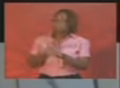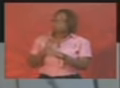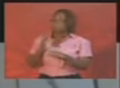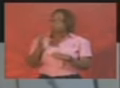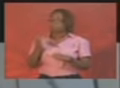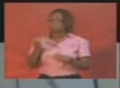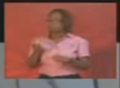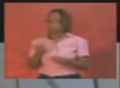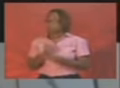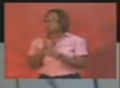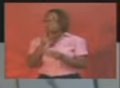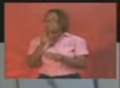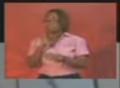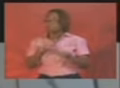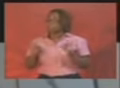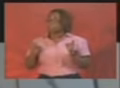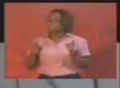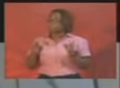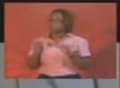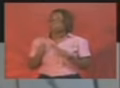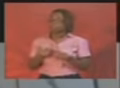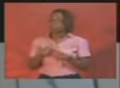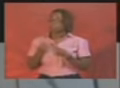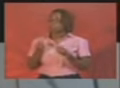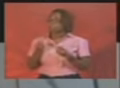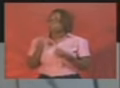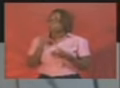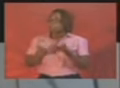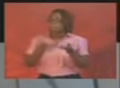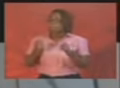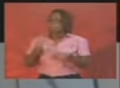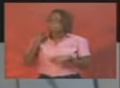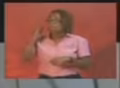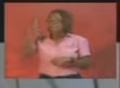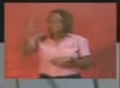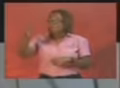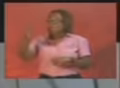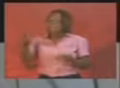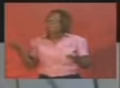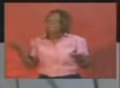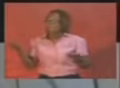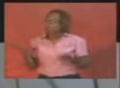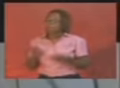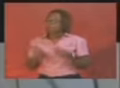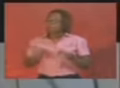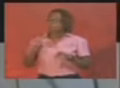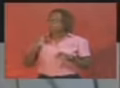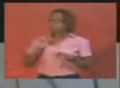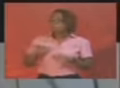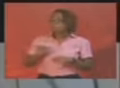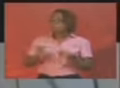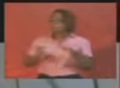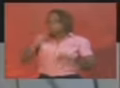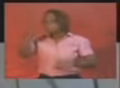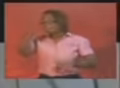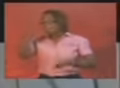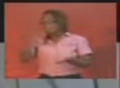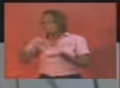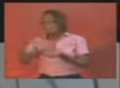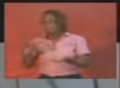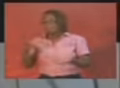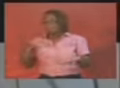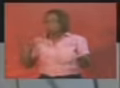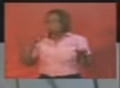in terms of long COVID reinfections or new infections are occurring in the country. So is there